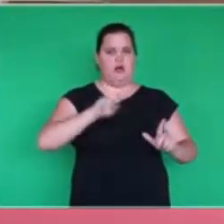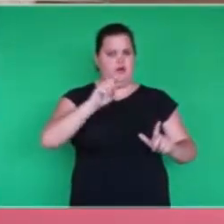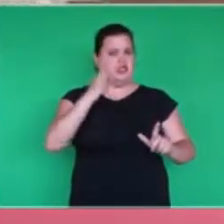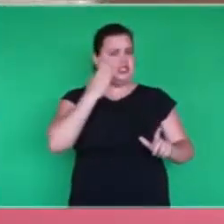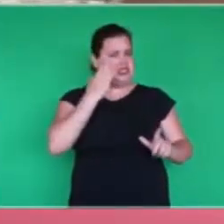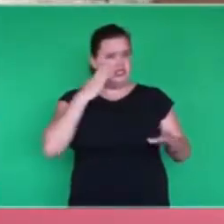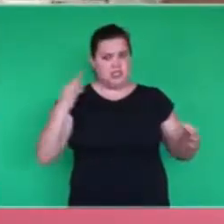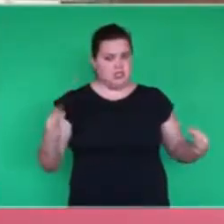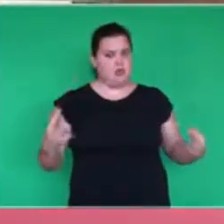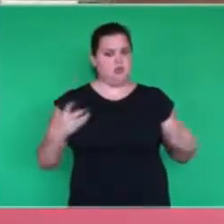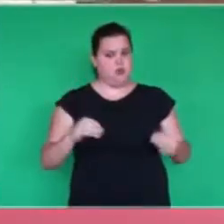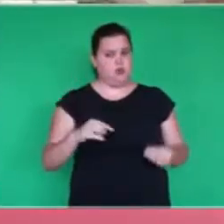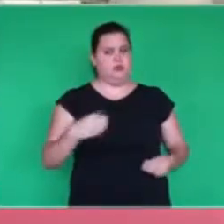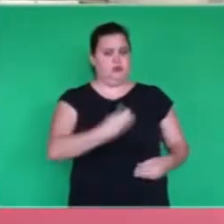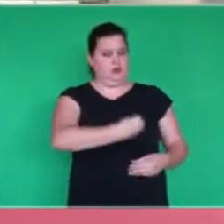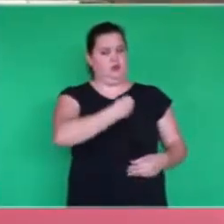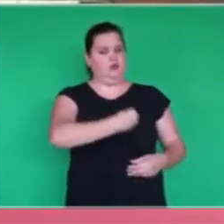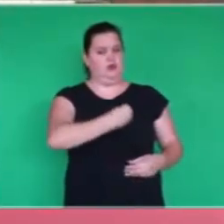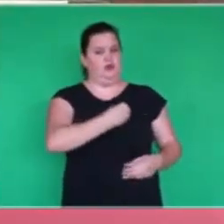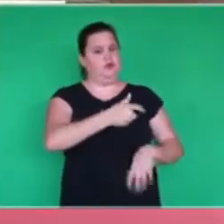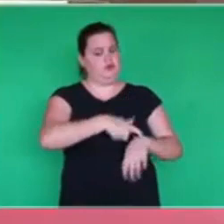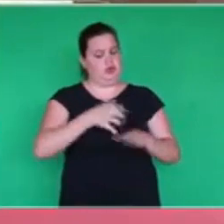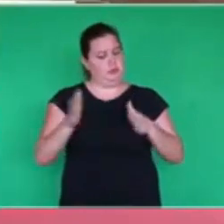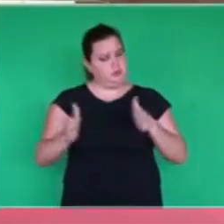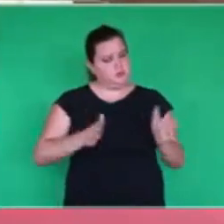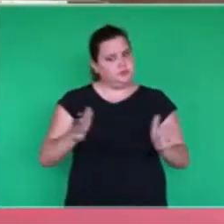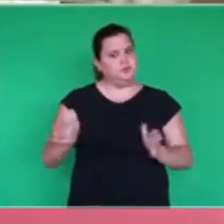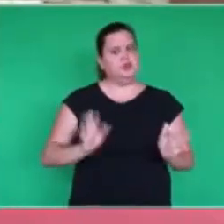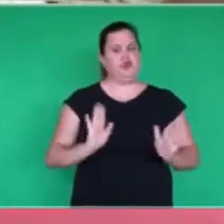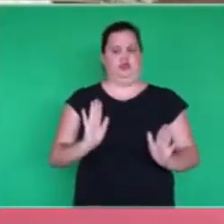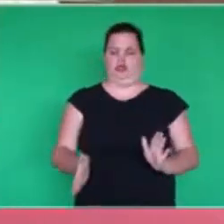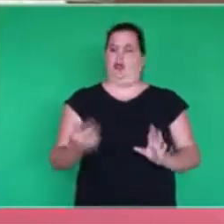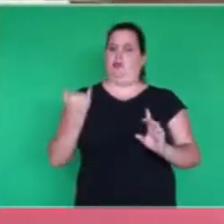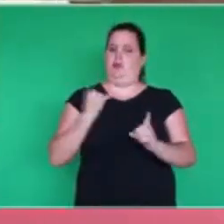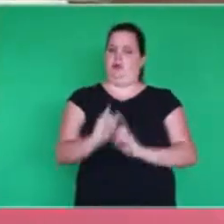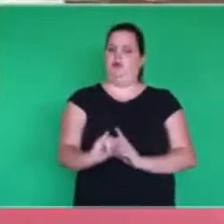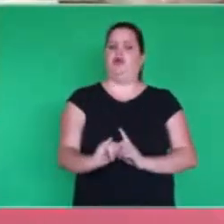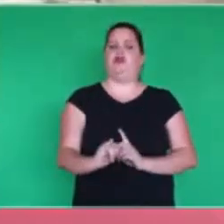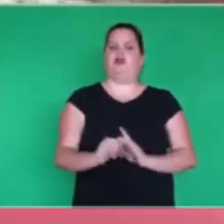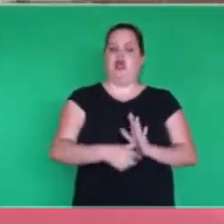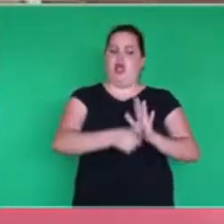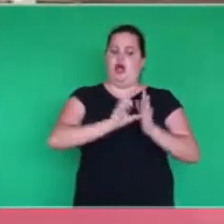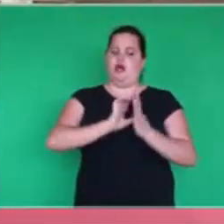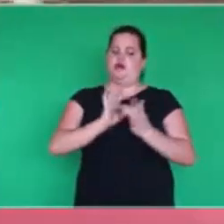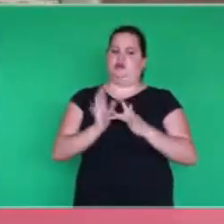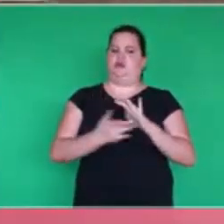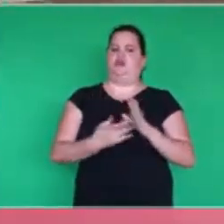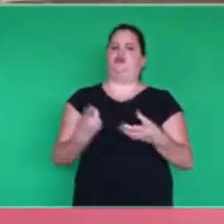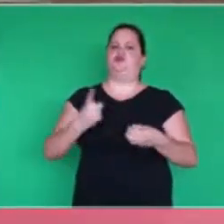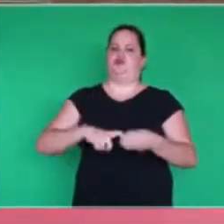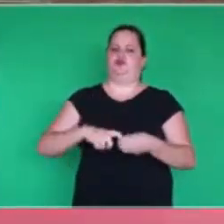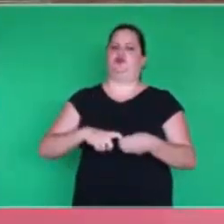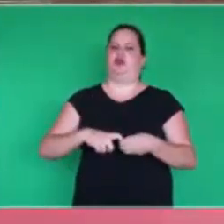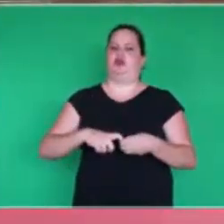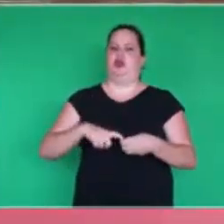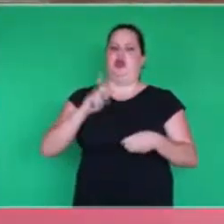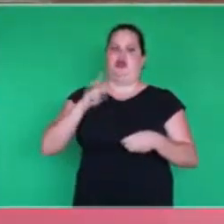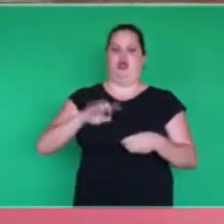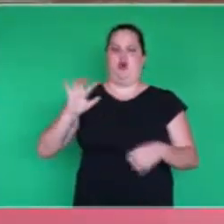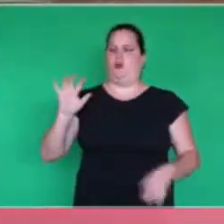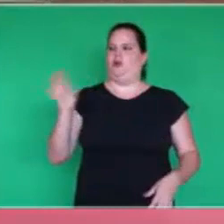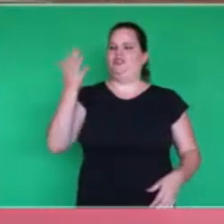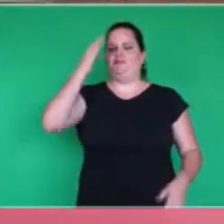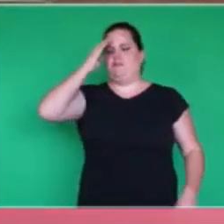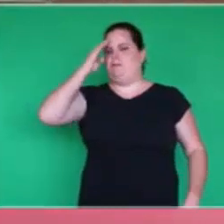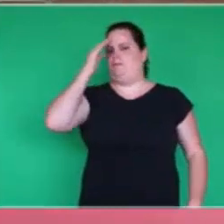study prophecies, to learn something new. Today, something new will be shared. Those